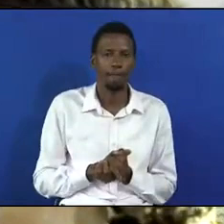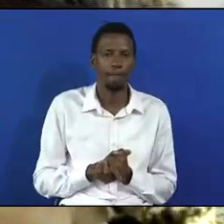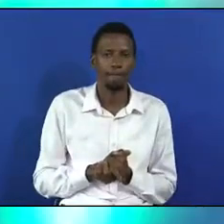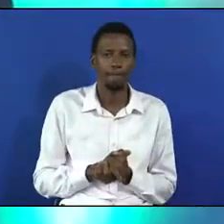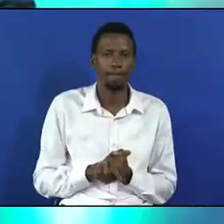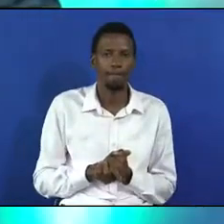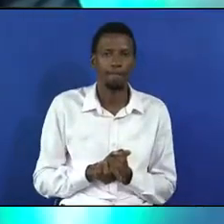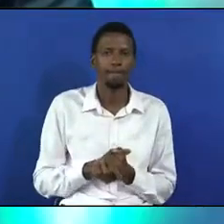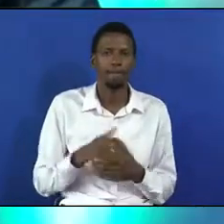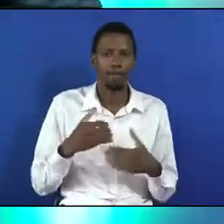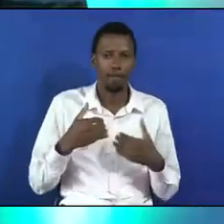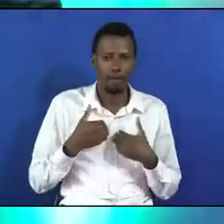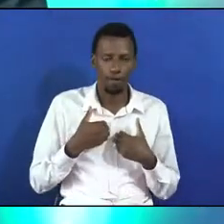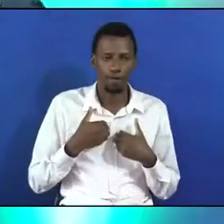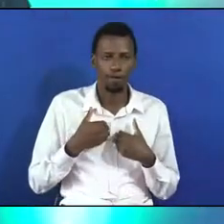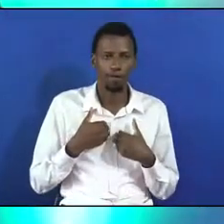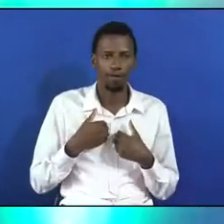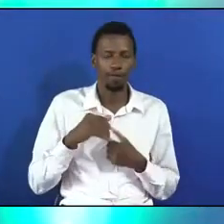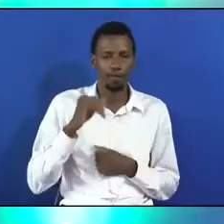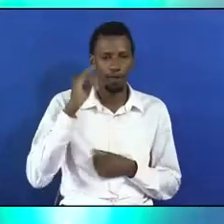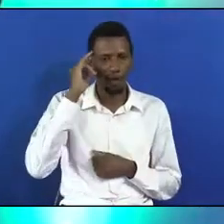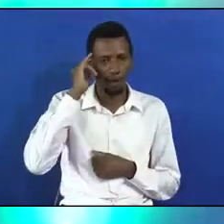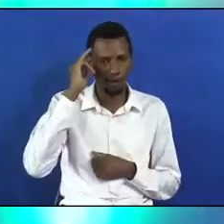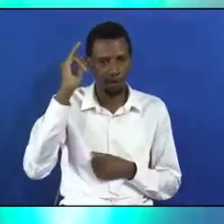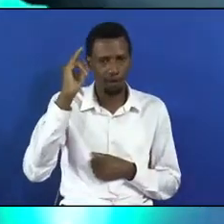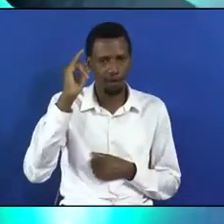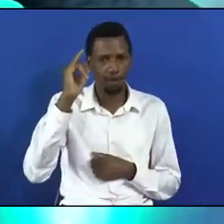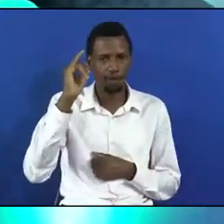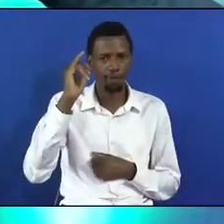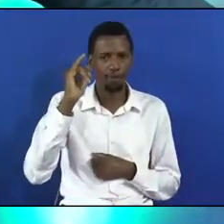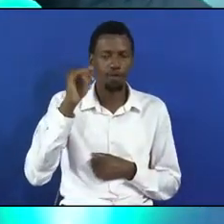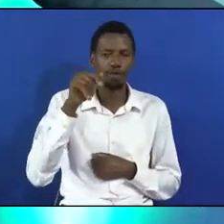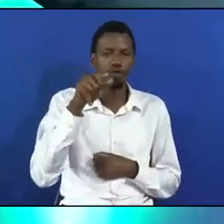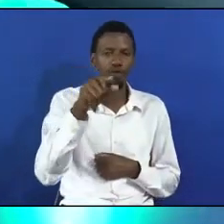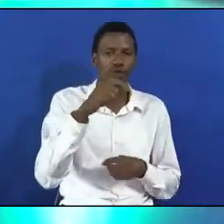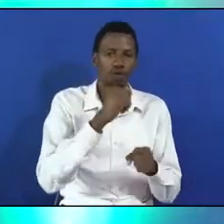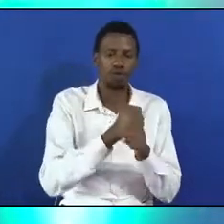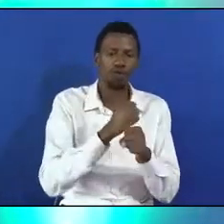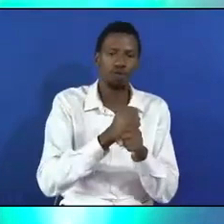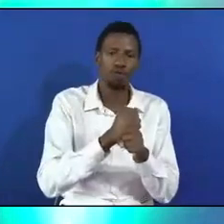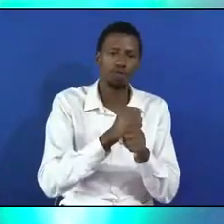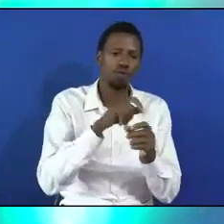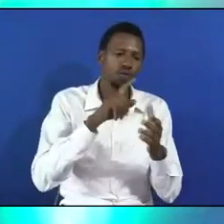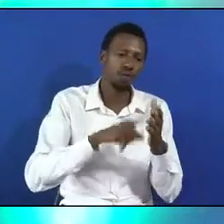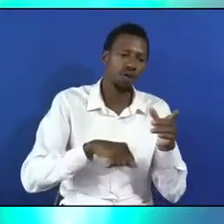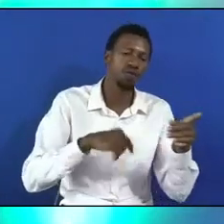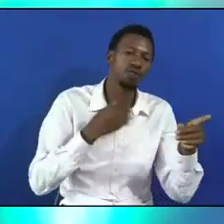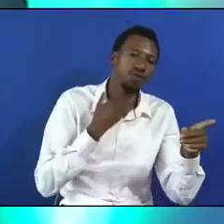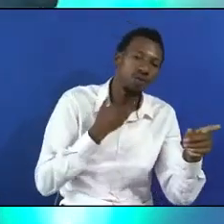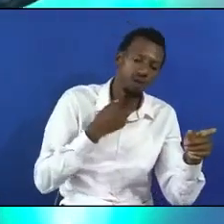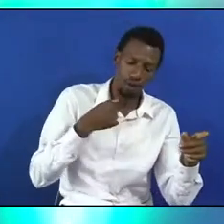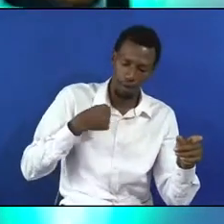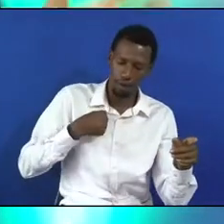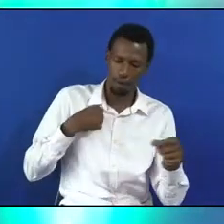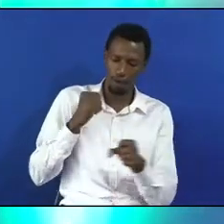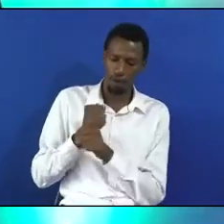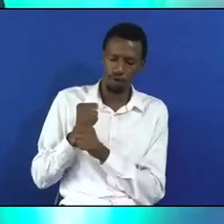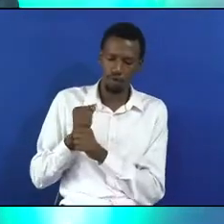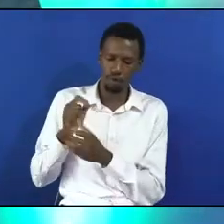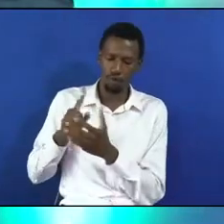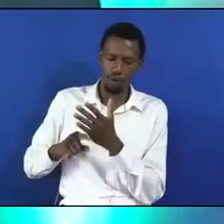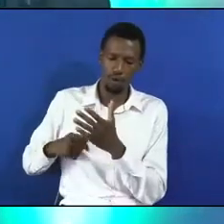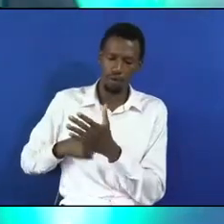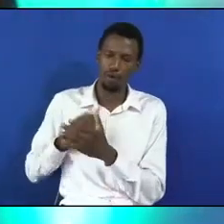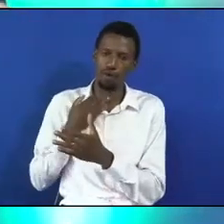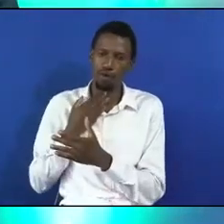There is the growing idea that you do what you want to do, and I will do what I want to do, and we will